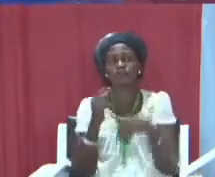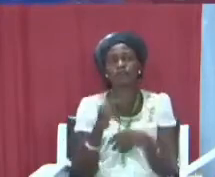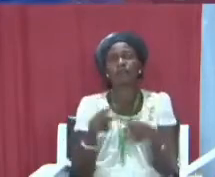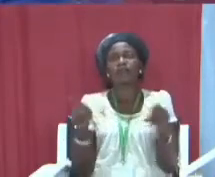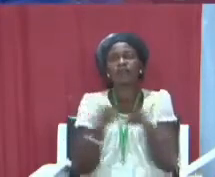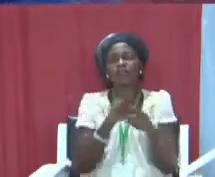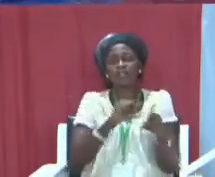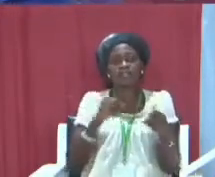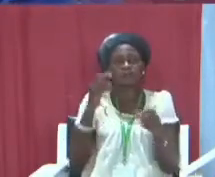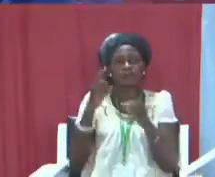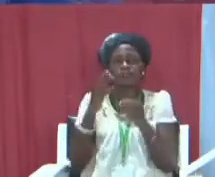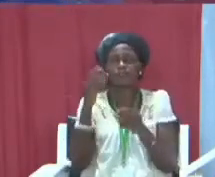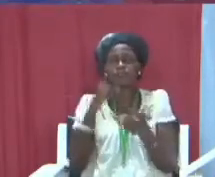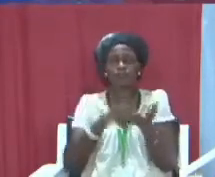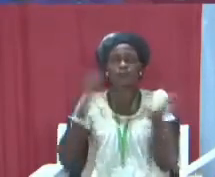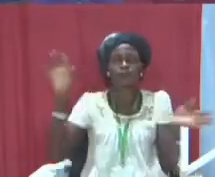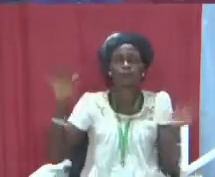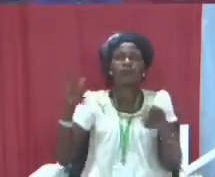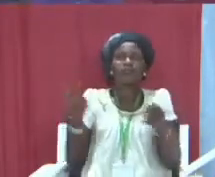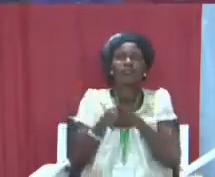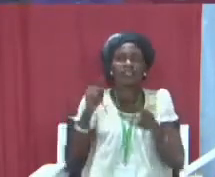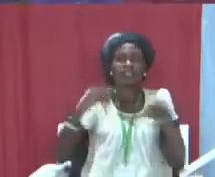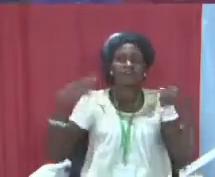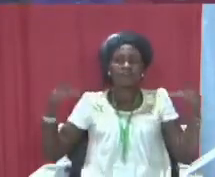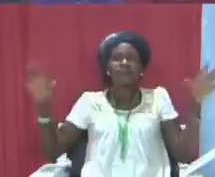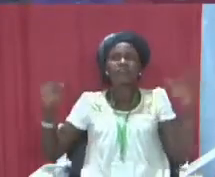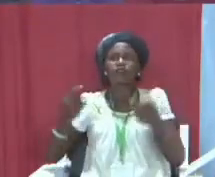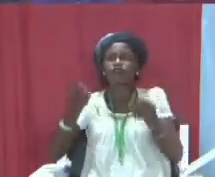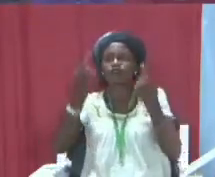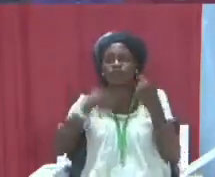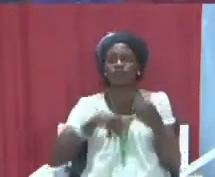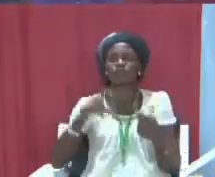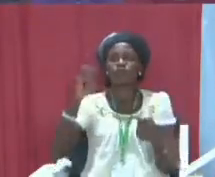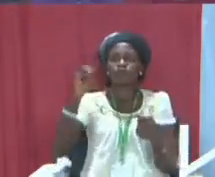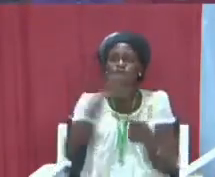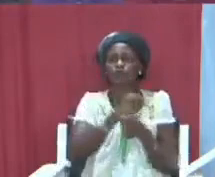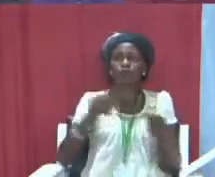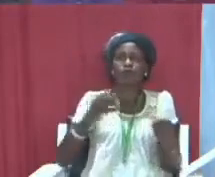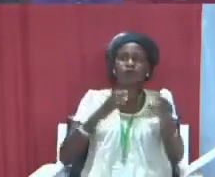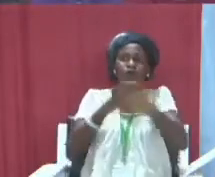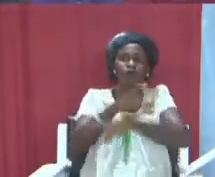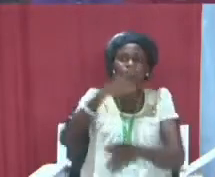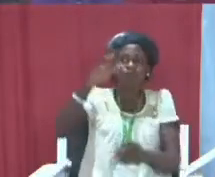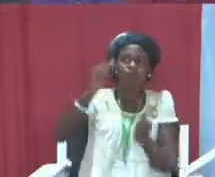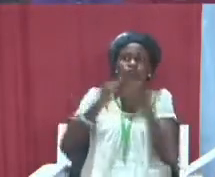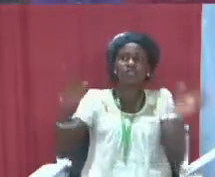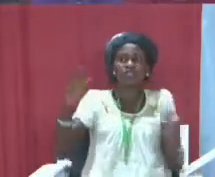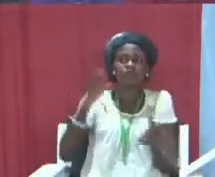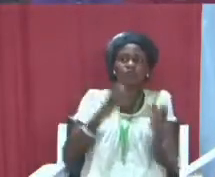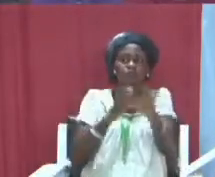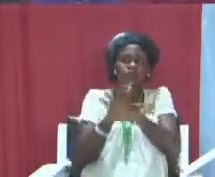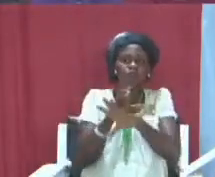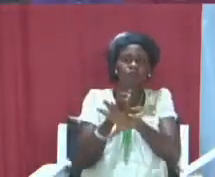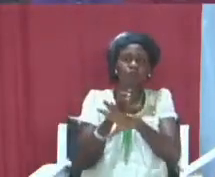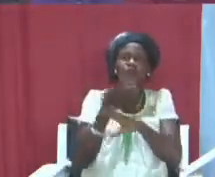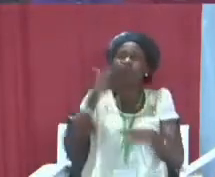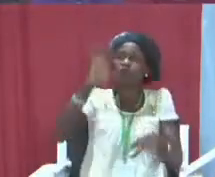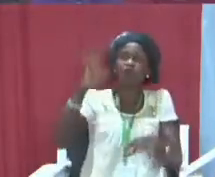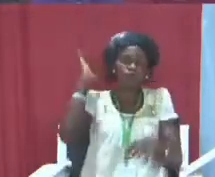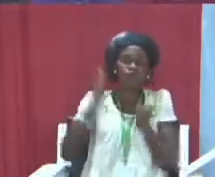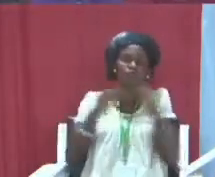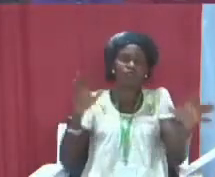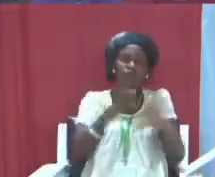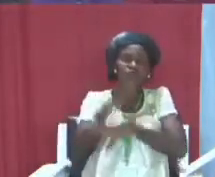Like a fluttering sparrow, like a flying swallow, so a cause without cause shall